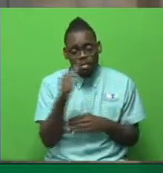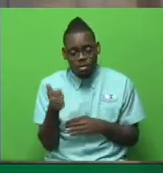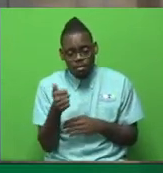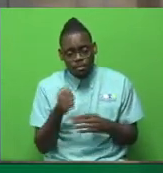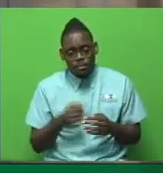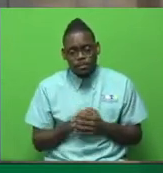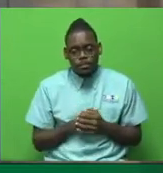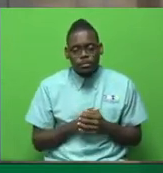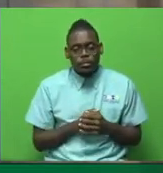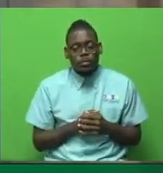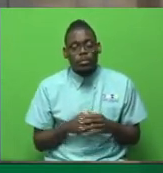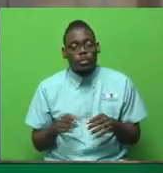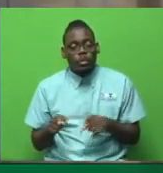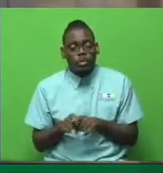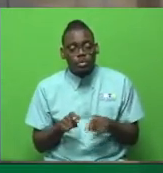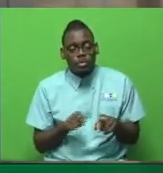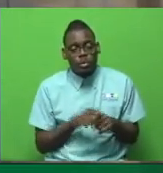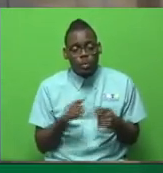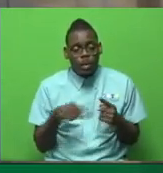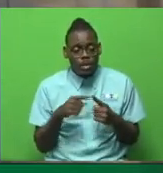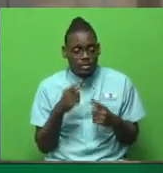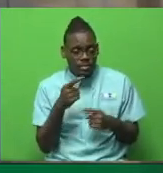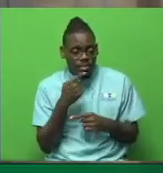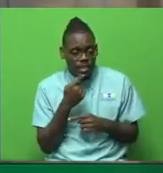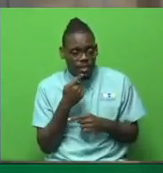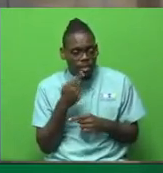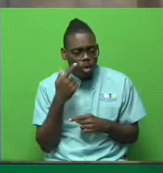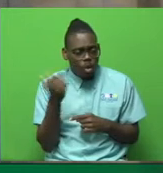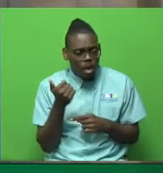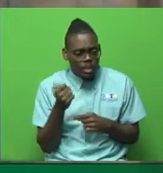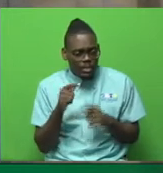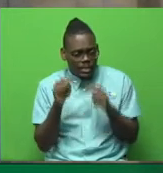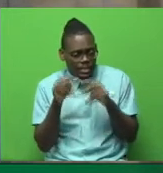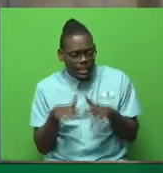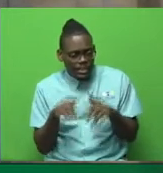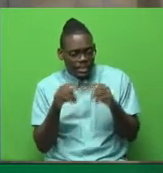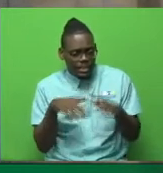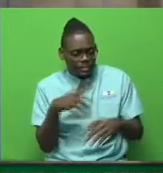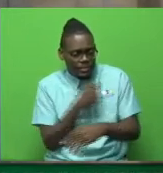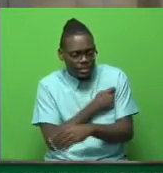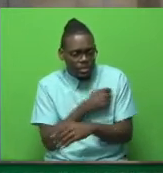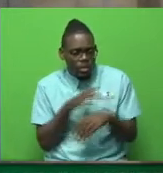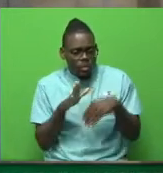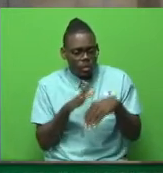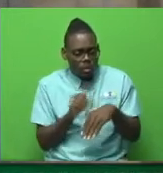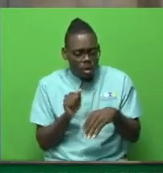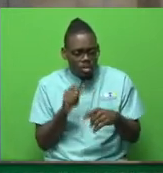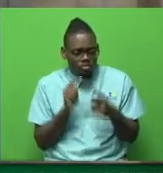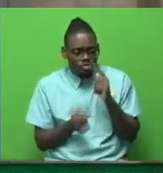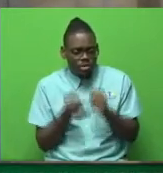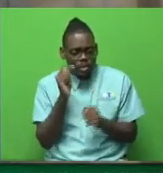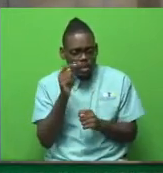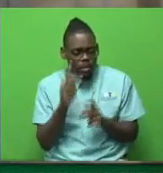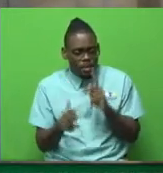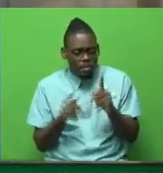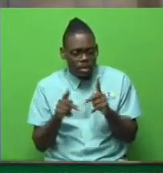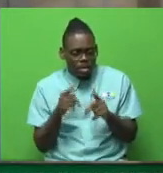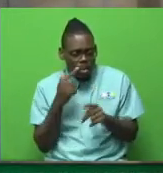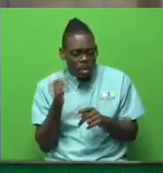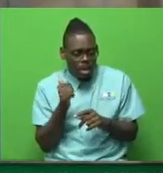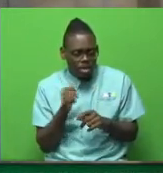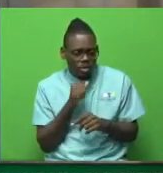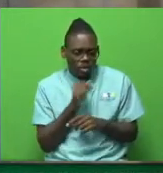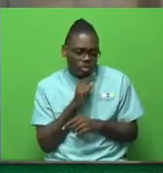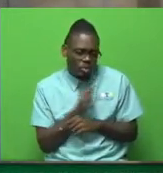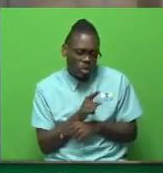saying we were all guinea pigs there was some truth to that statement not all of the vaccines were as as um